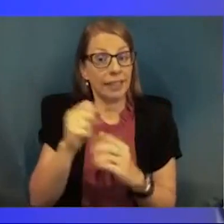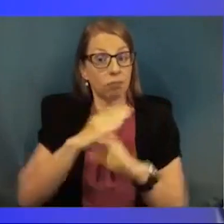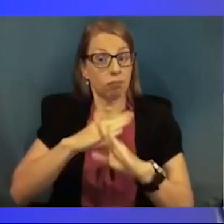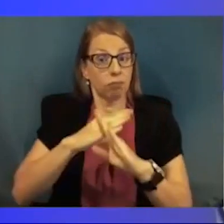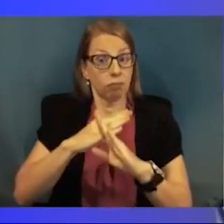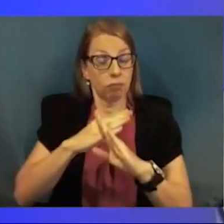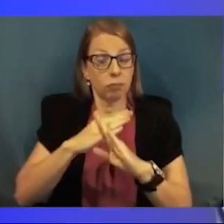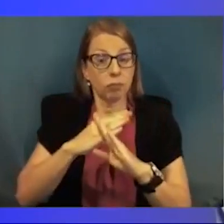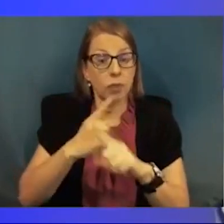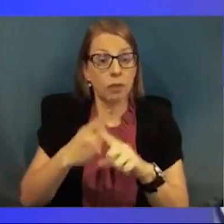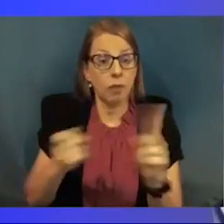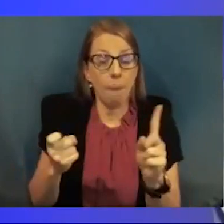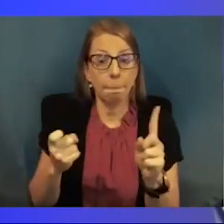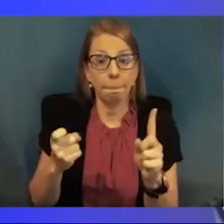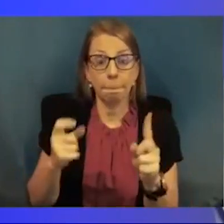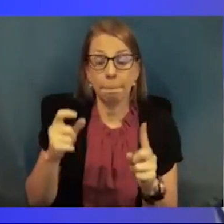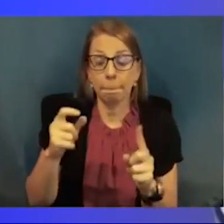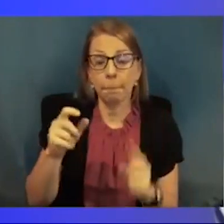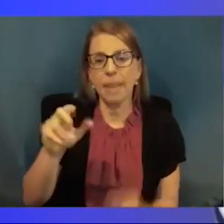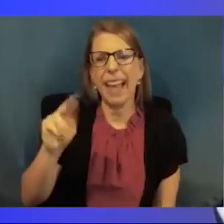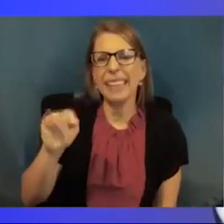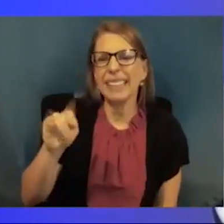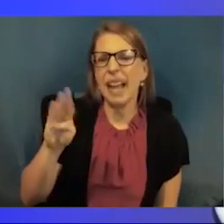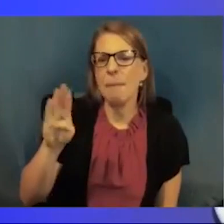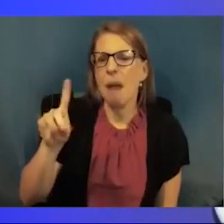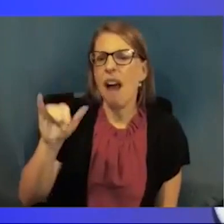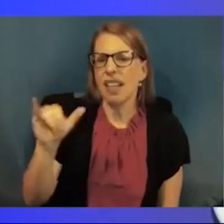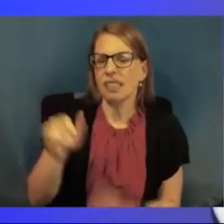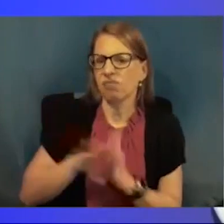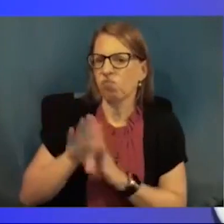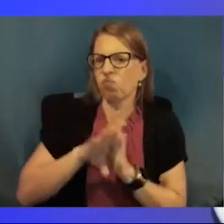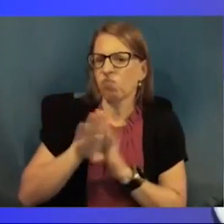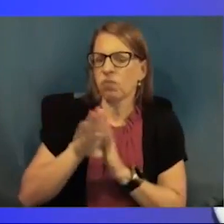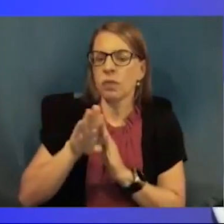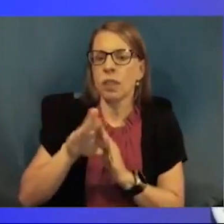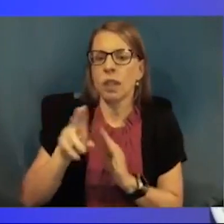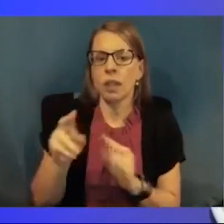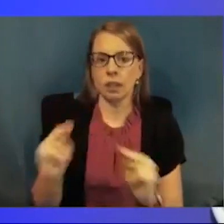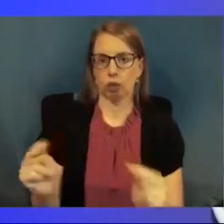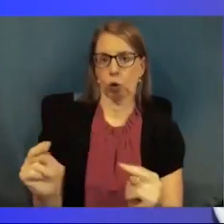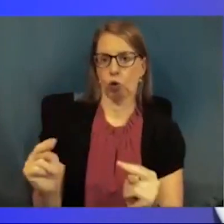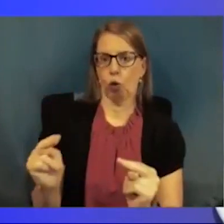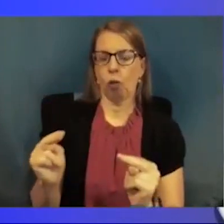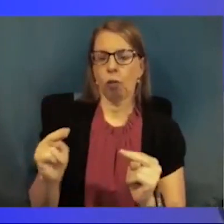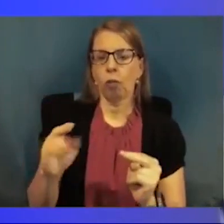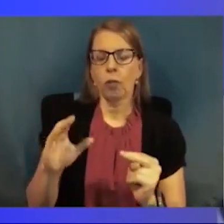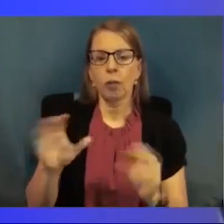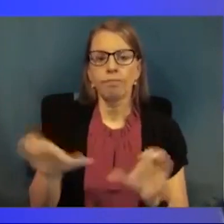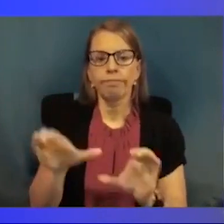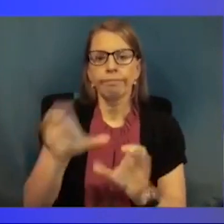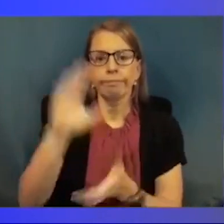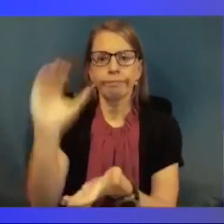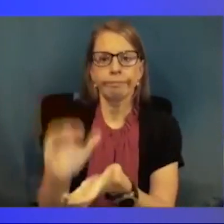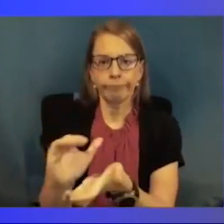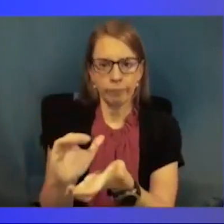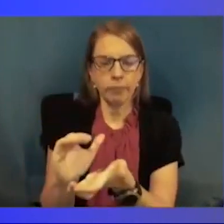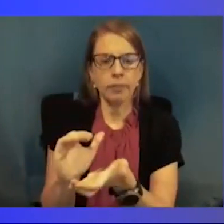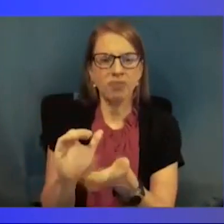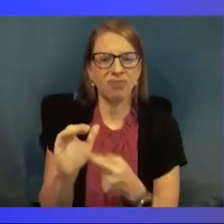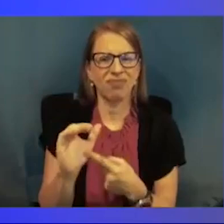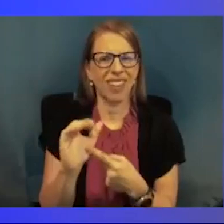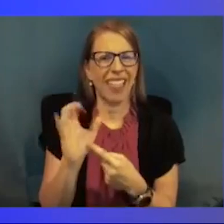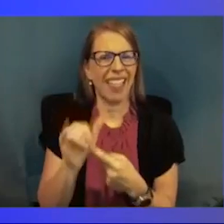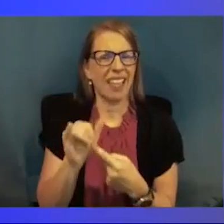those antibodies, of which we have seen the neutralization activity of those antibodies decrease, and I think that's probably what this question is referring